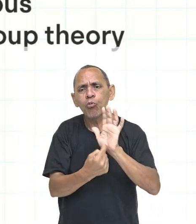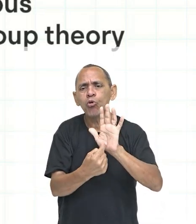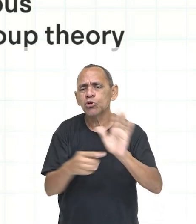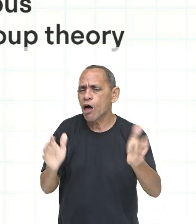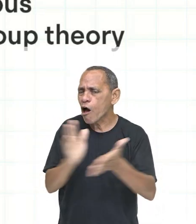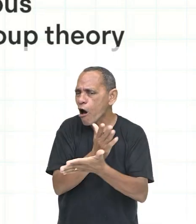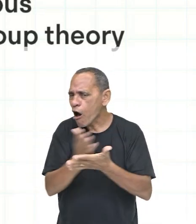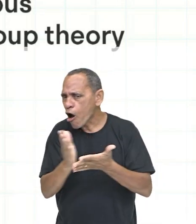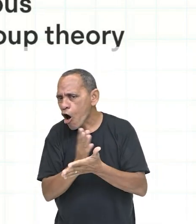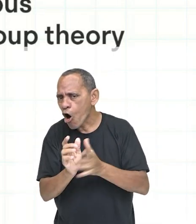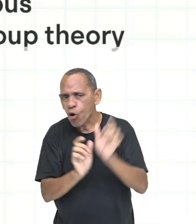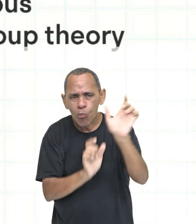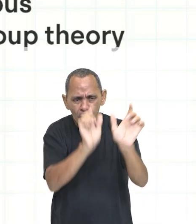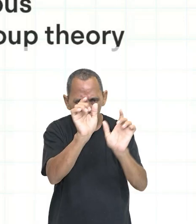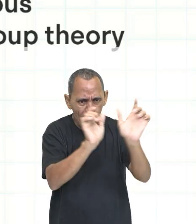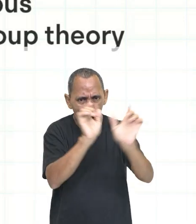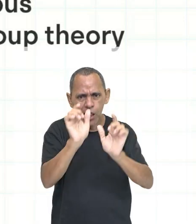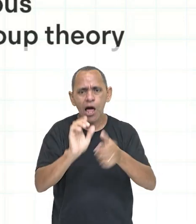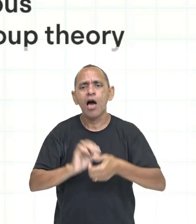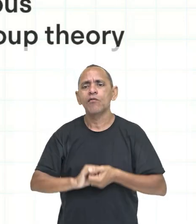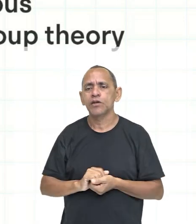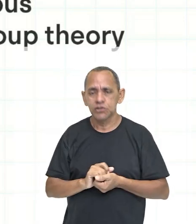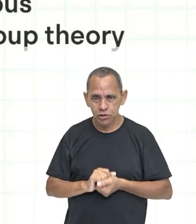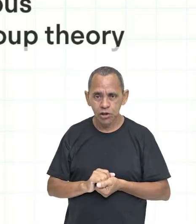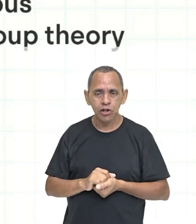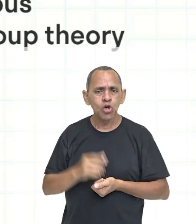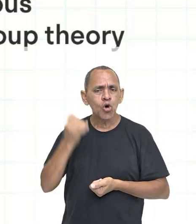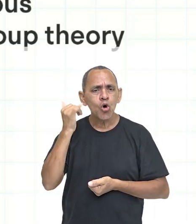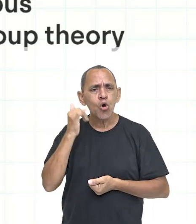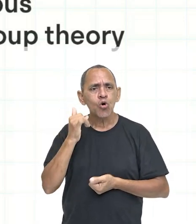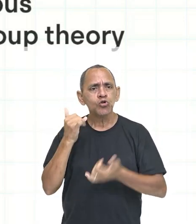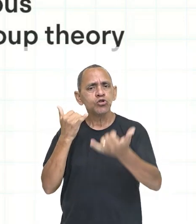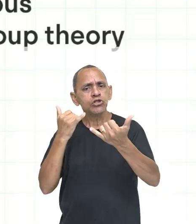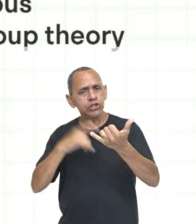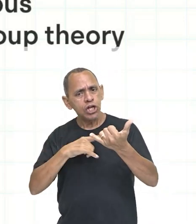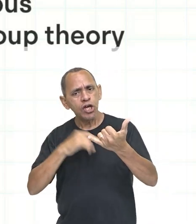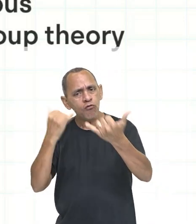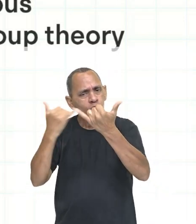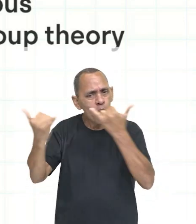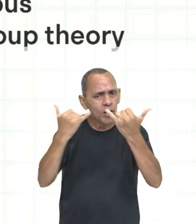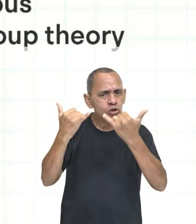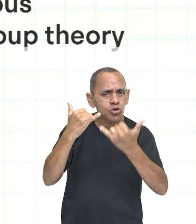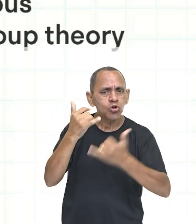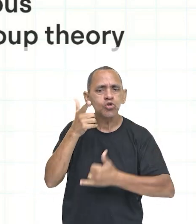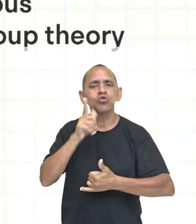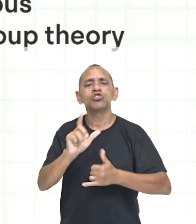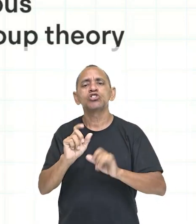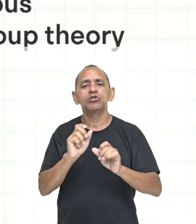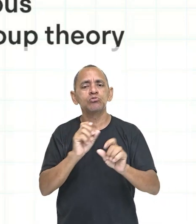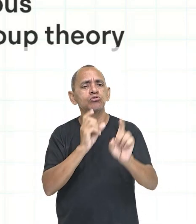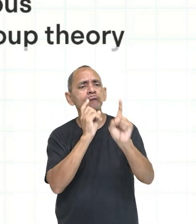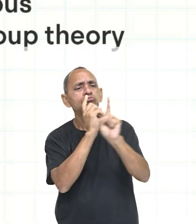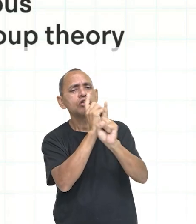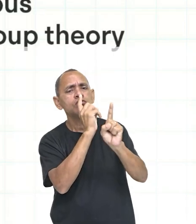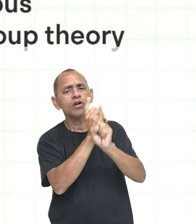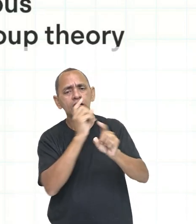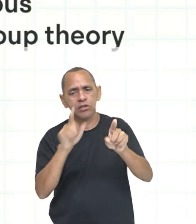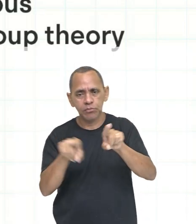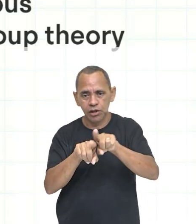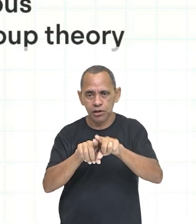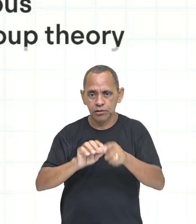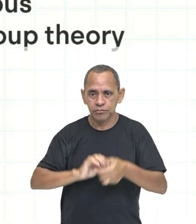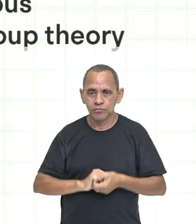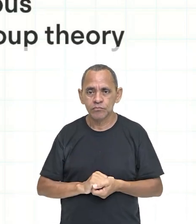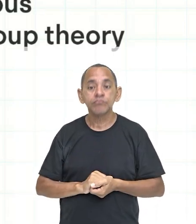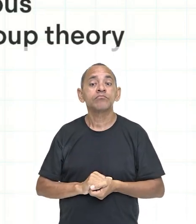algumas palavras que são cognatas, que a gente consegue identificar o significado. Então, o título, The Origin of Life, a